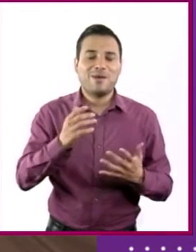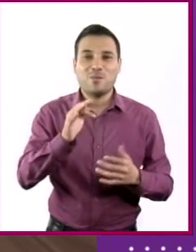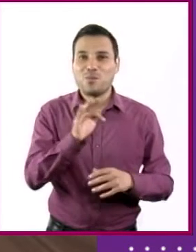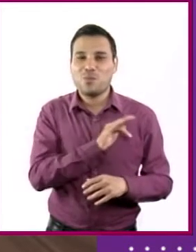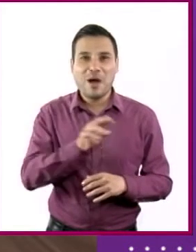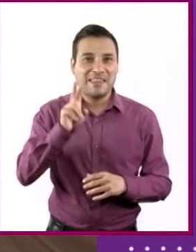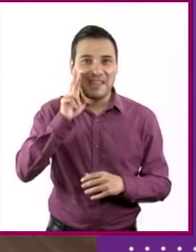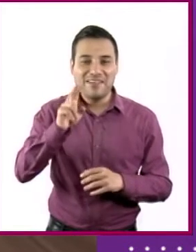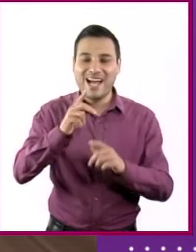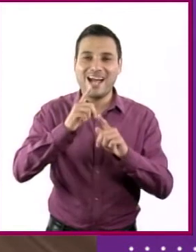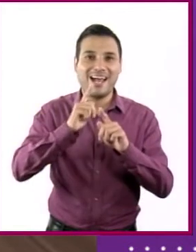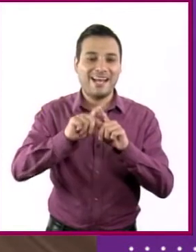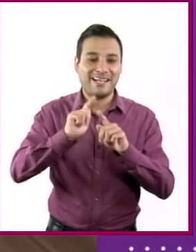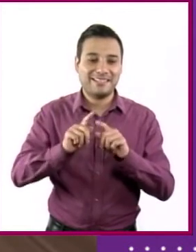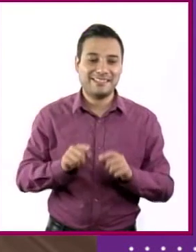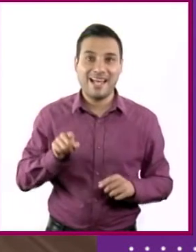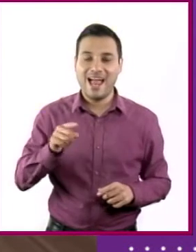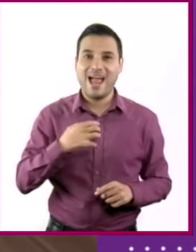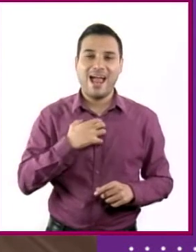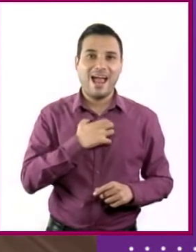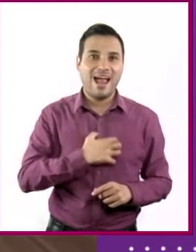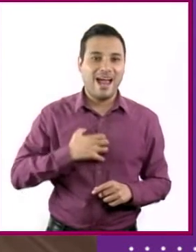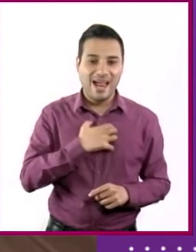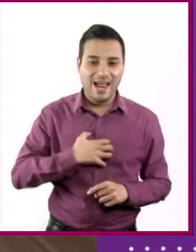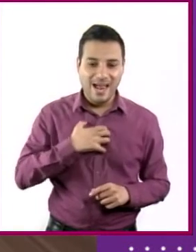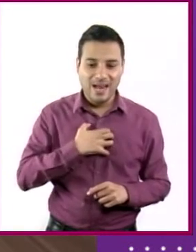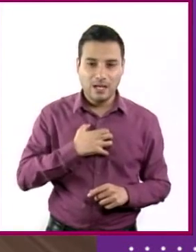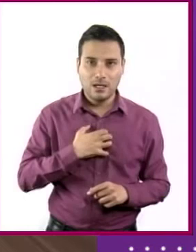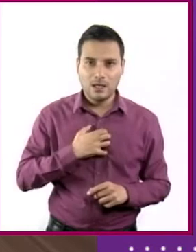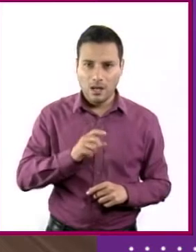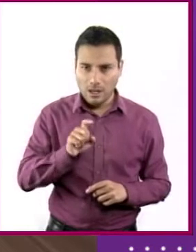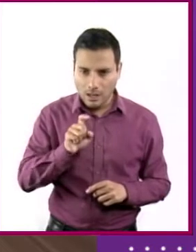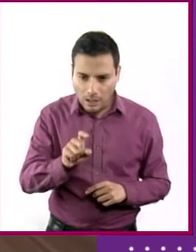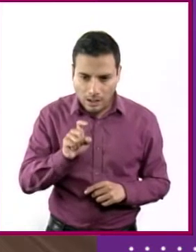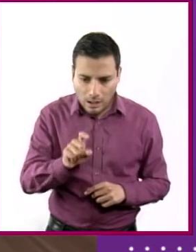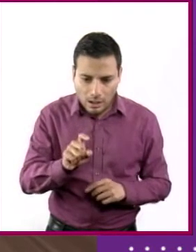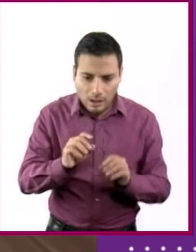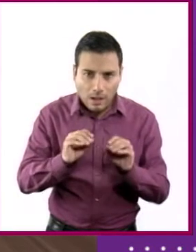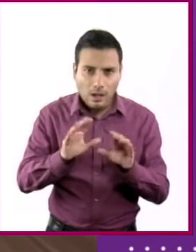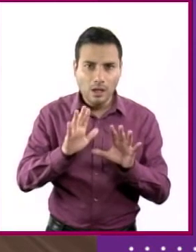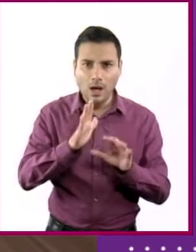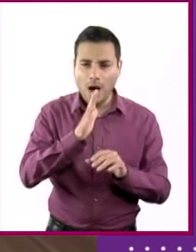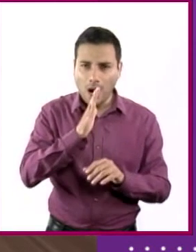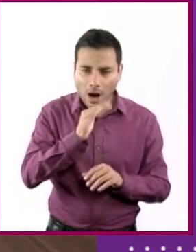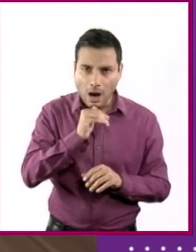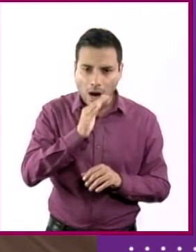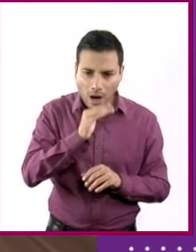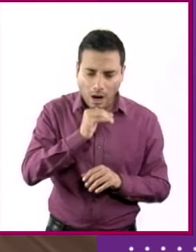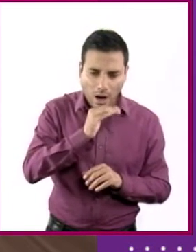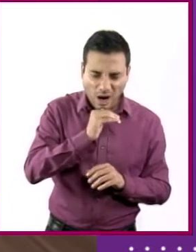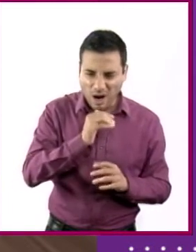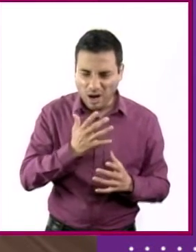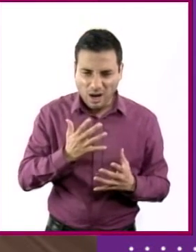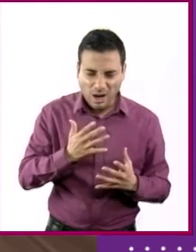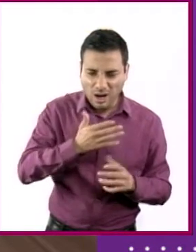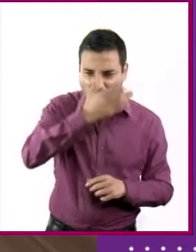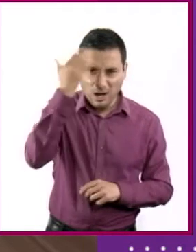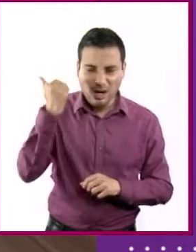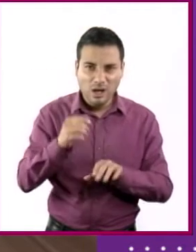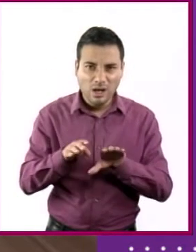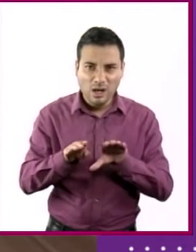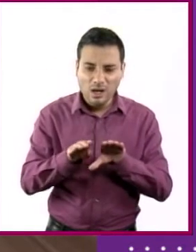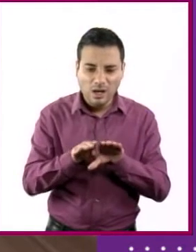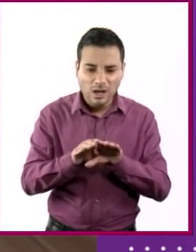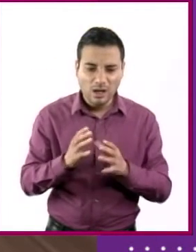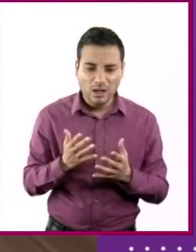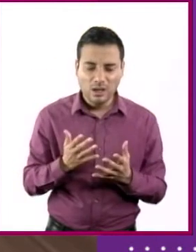He walked around it, but he couldn't turn the TV on. There were too many switches. He